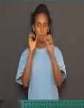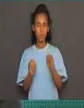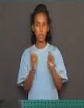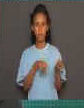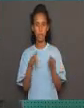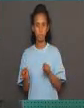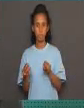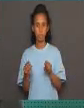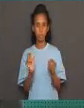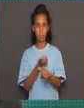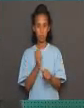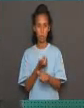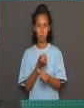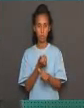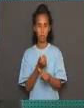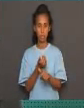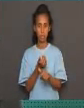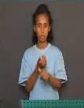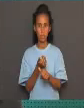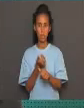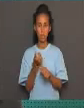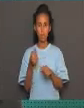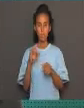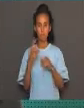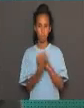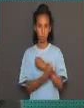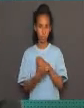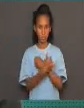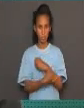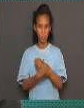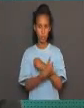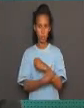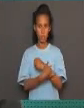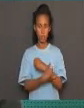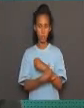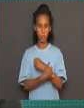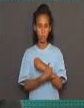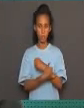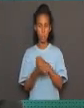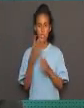Population density can also be thought of in terms of zones.